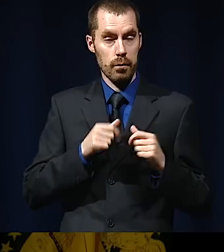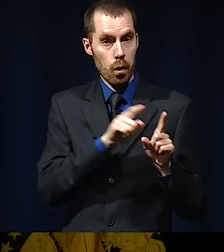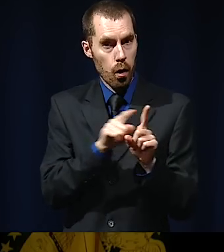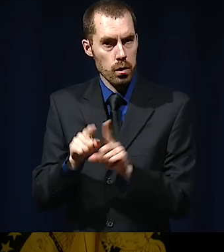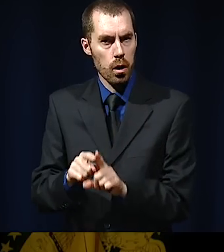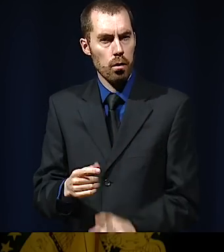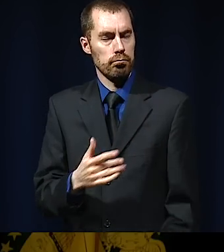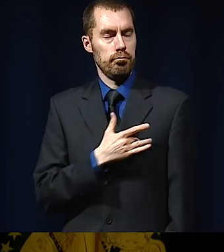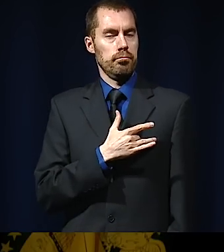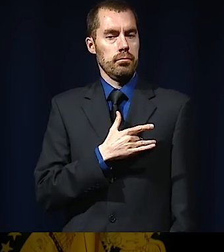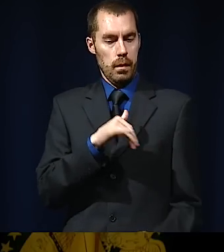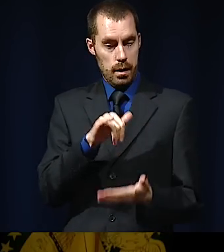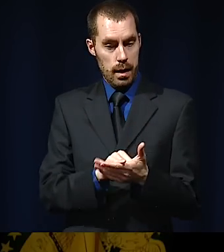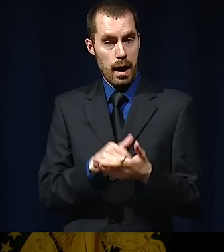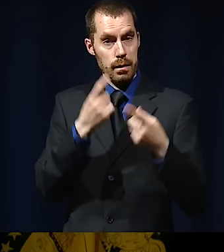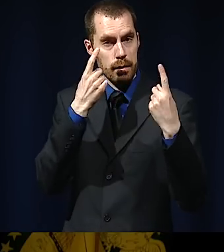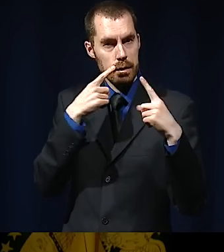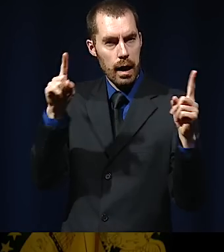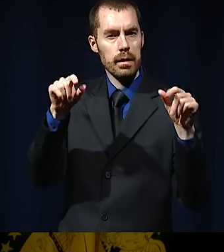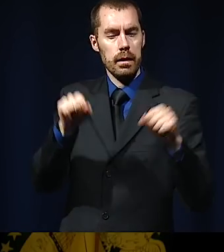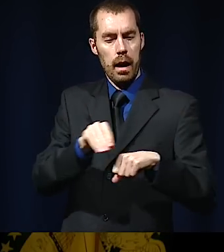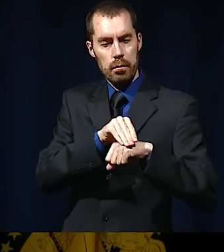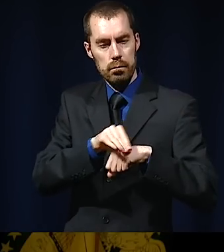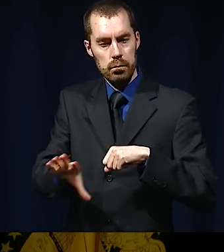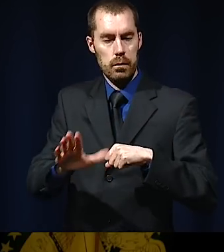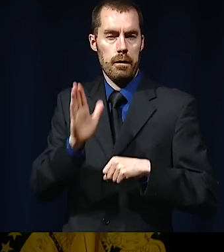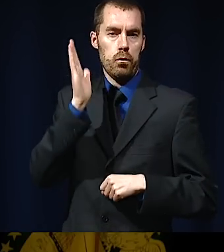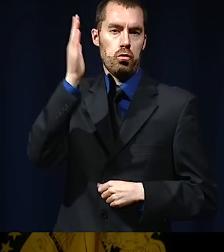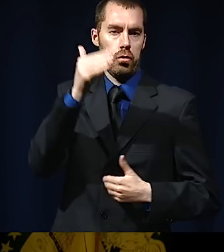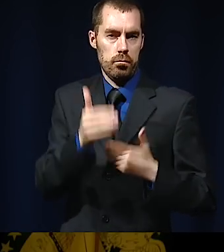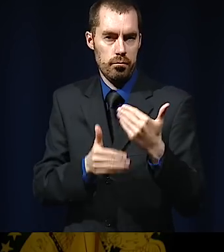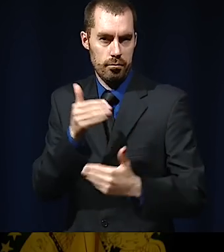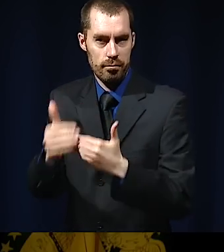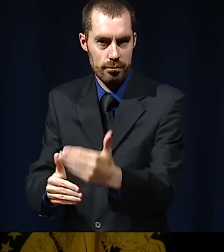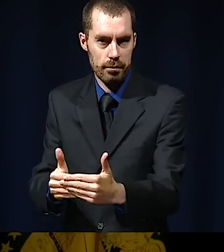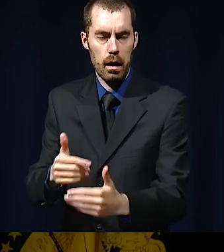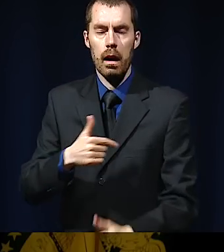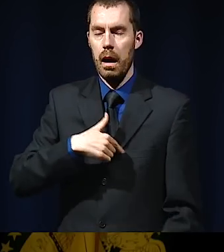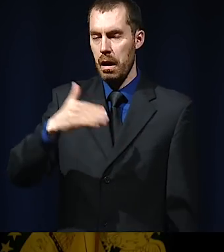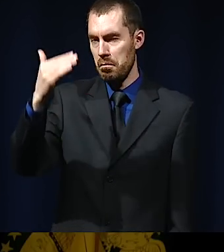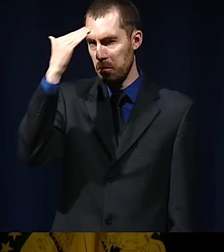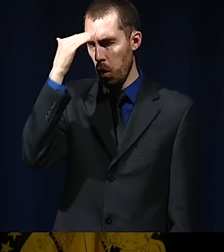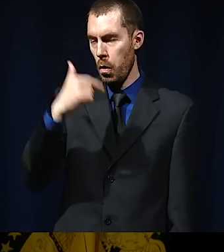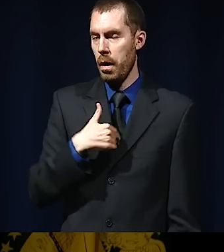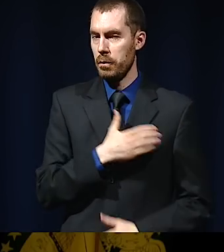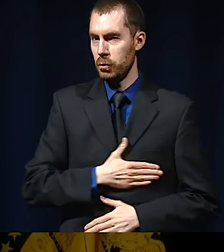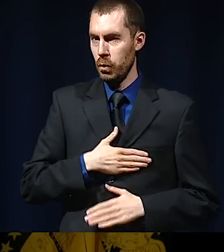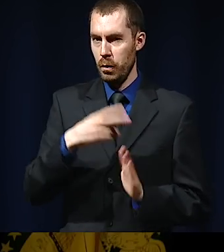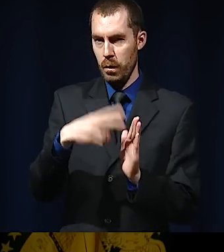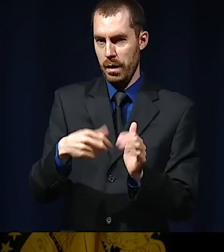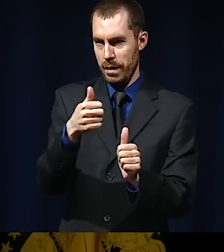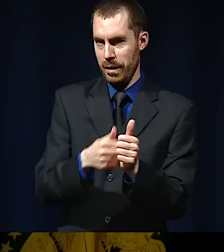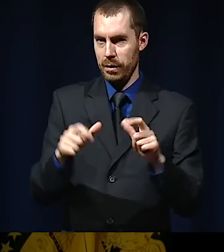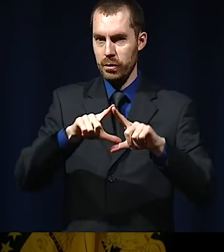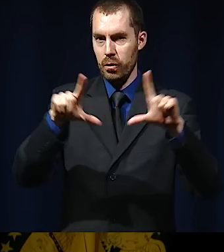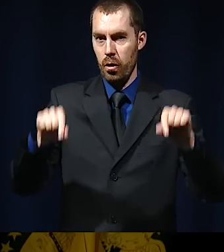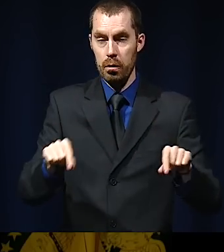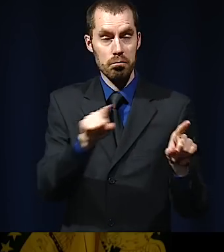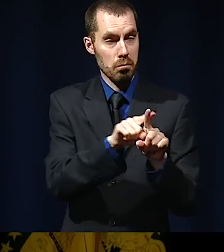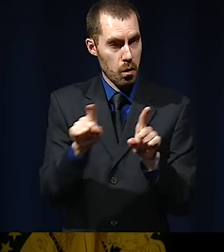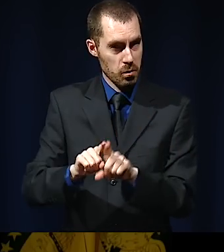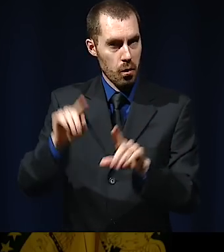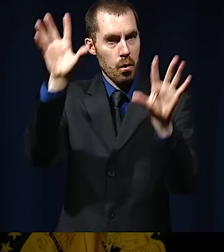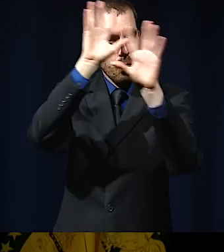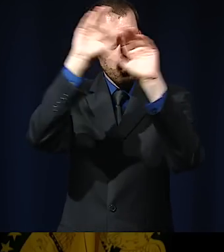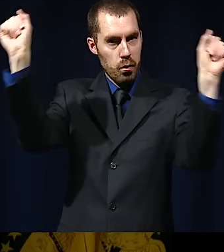that success can in turn affect future generations. I know I'll enjoy reading through each graduation card, as will